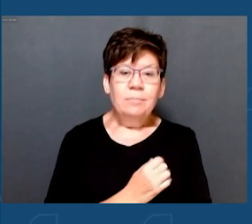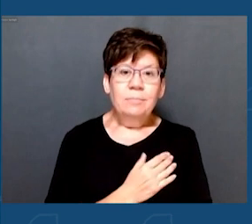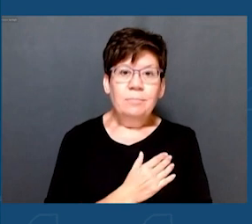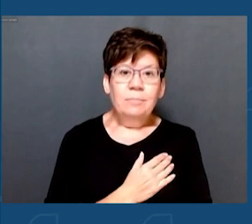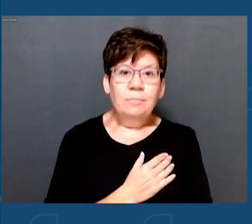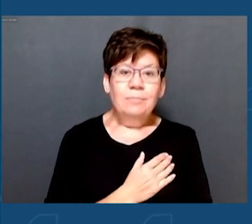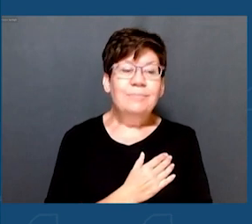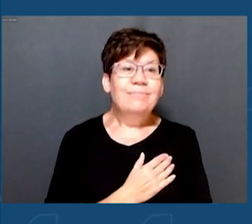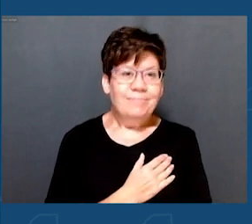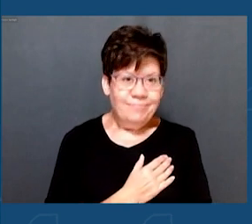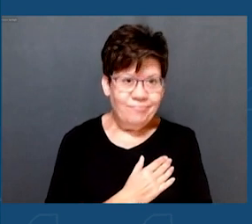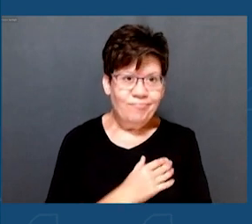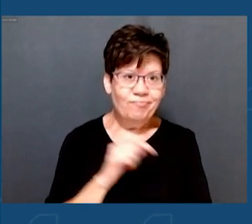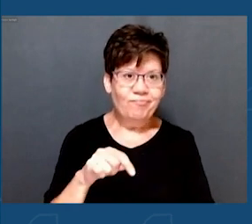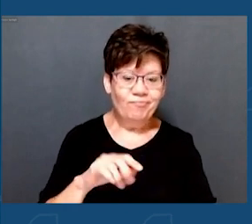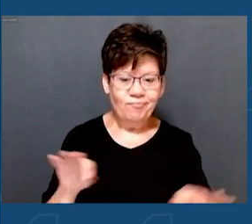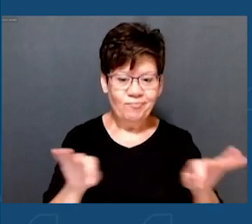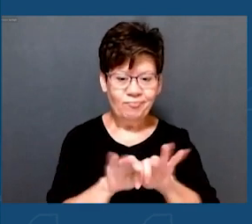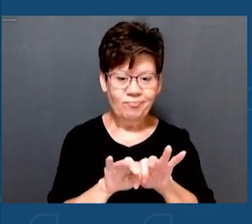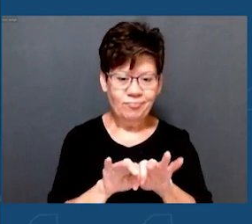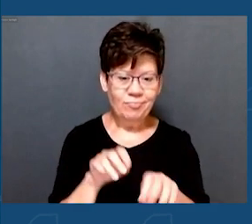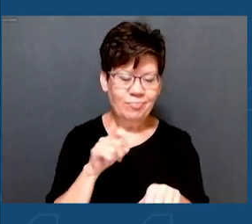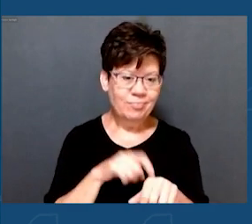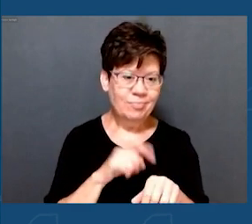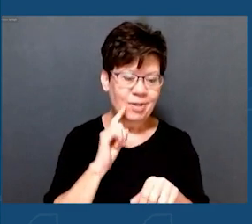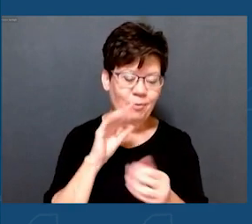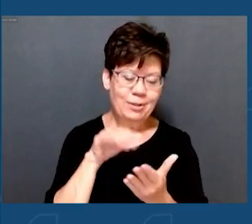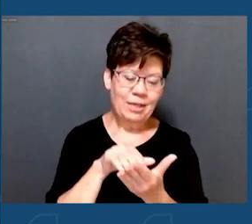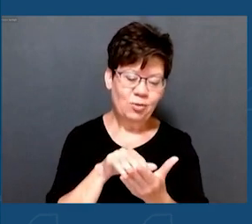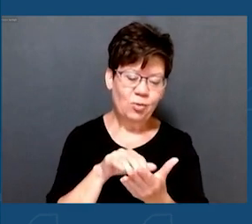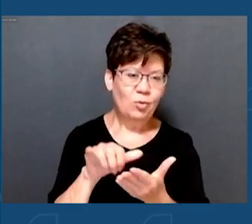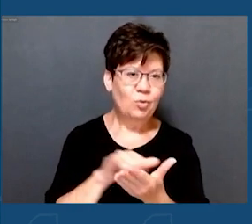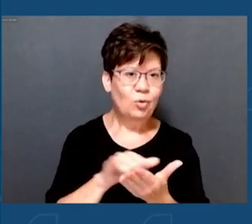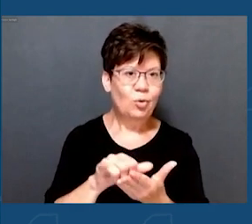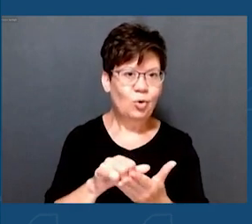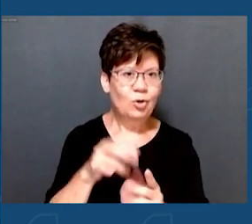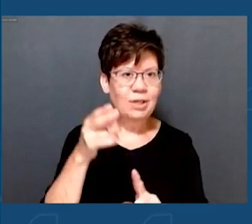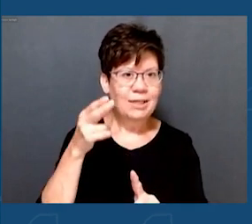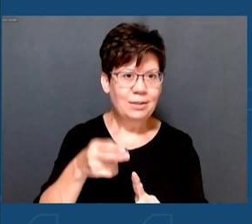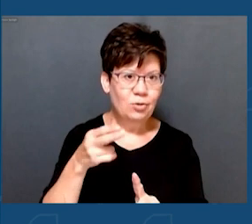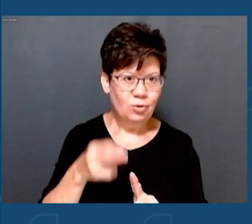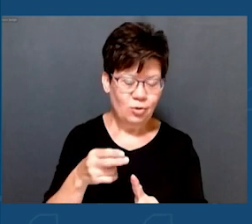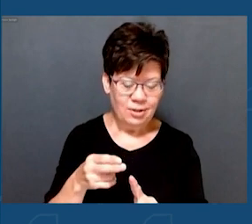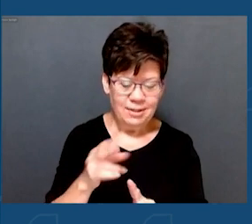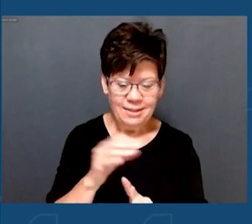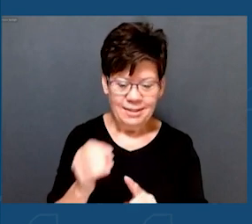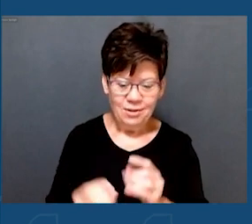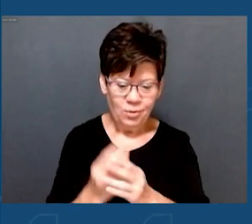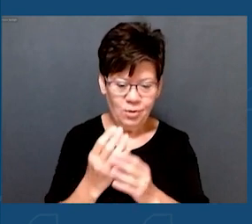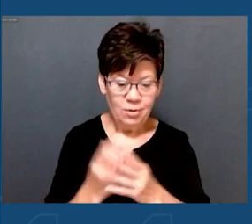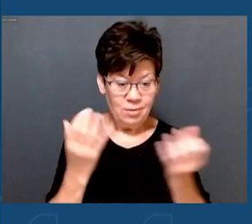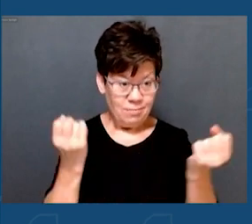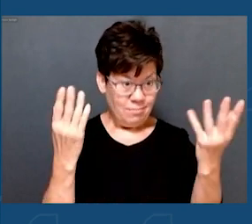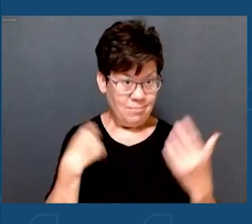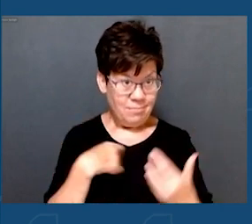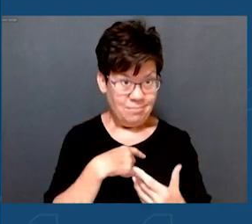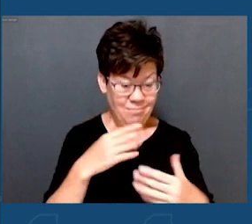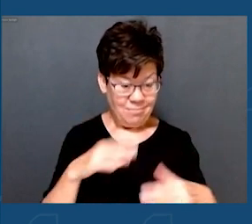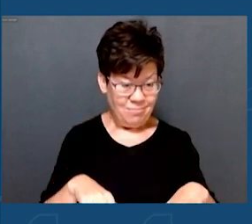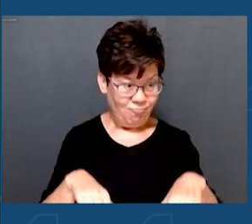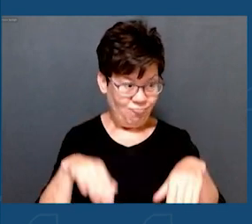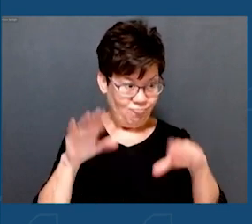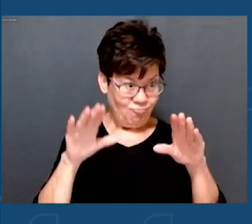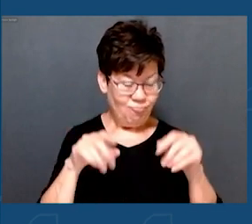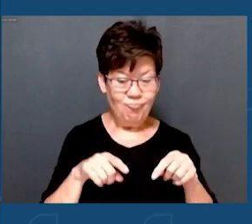This is an important time in Central New York history and growth. Many of us grew up in the boom days of the